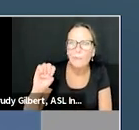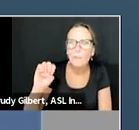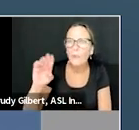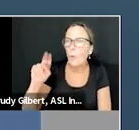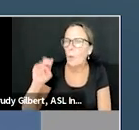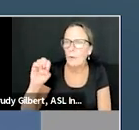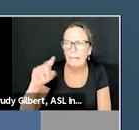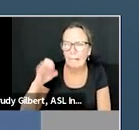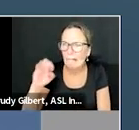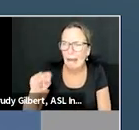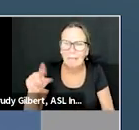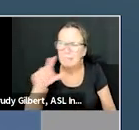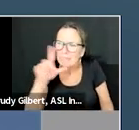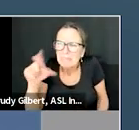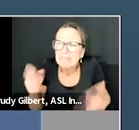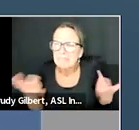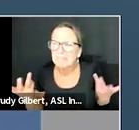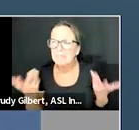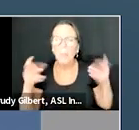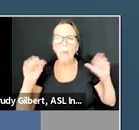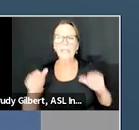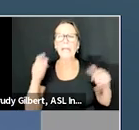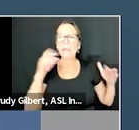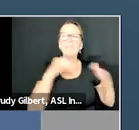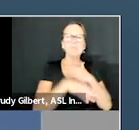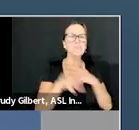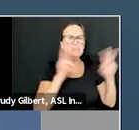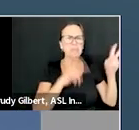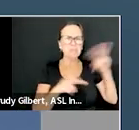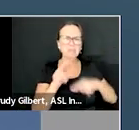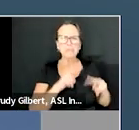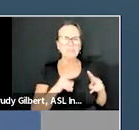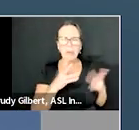And we are able to have access